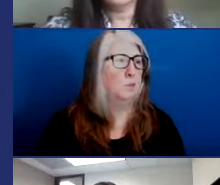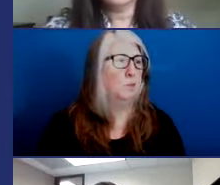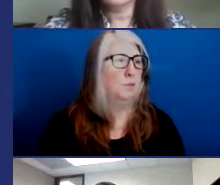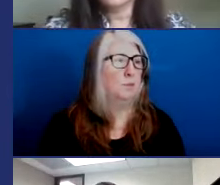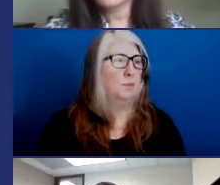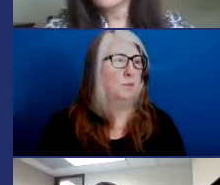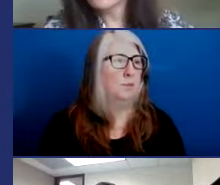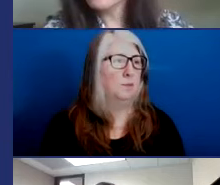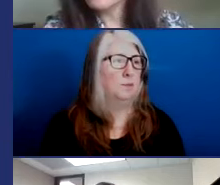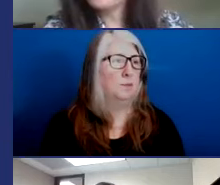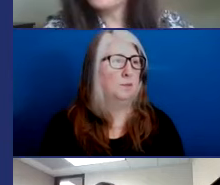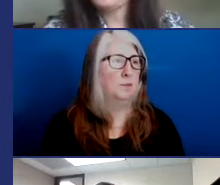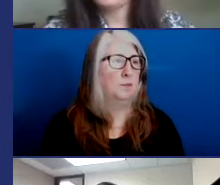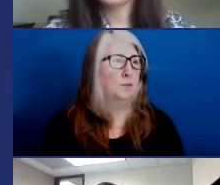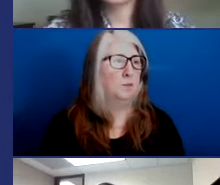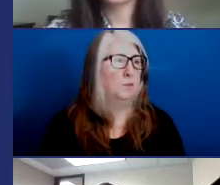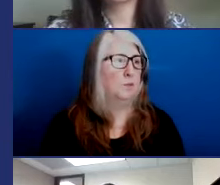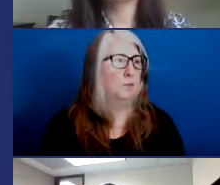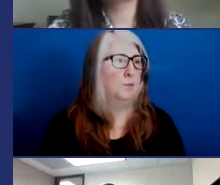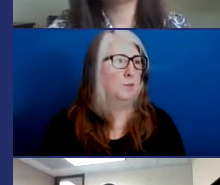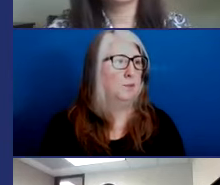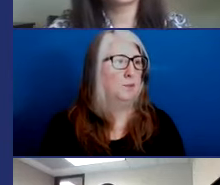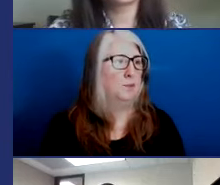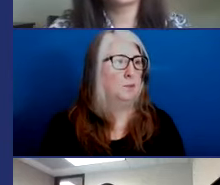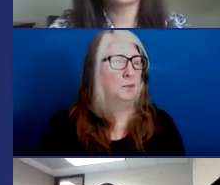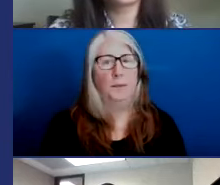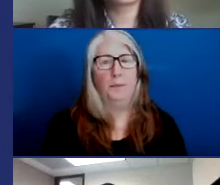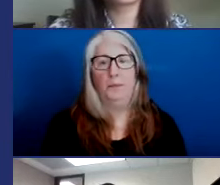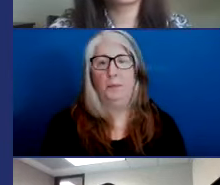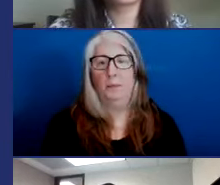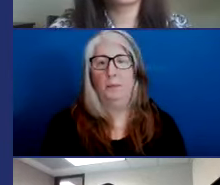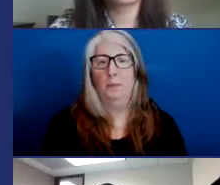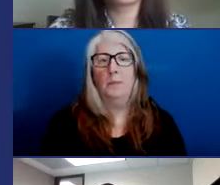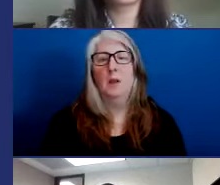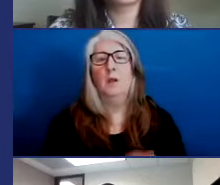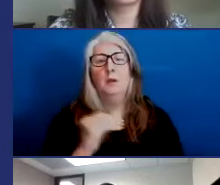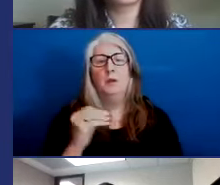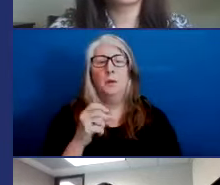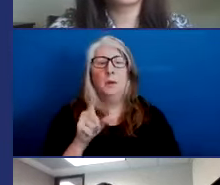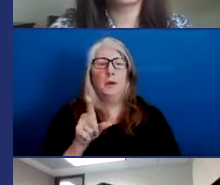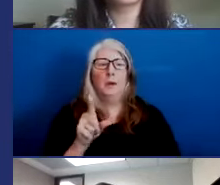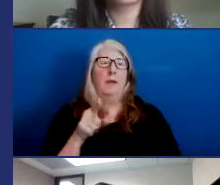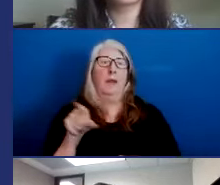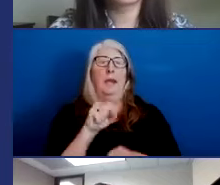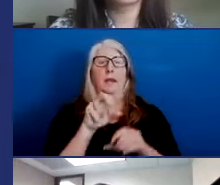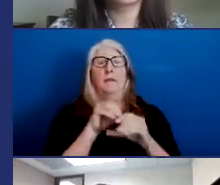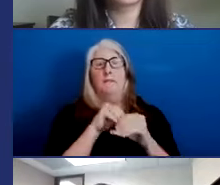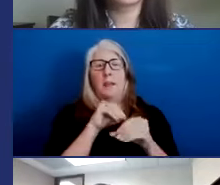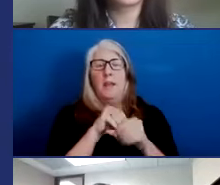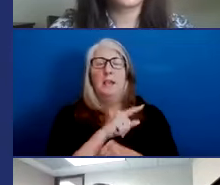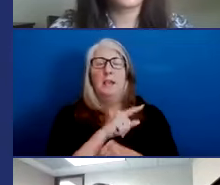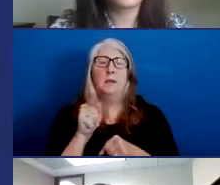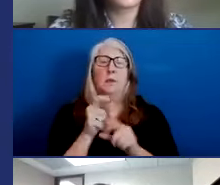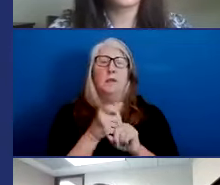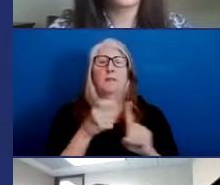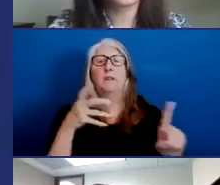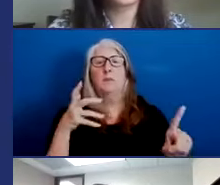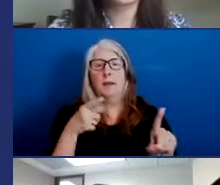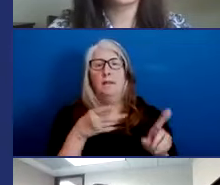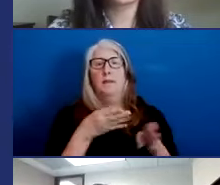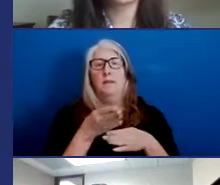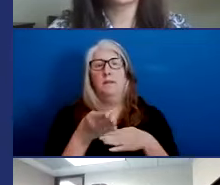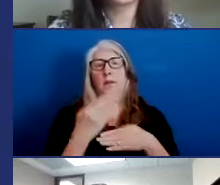support, to expand the providers in the field, as well as barriers currently for people